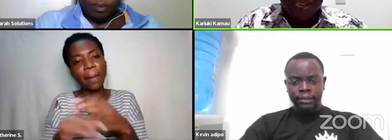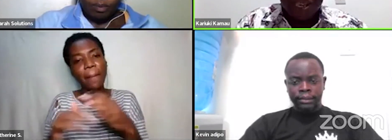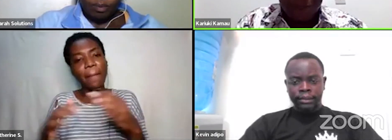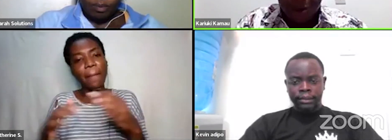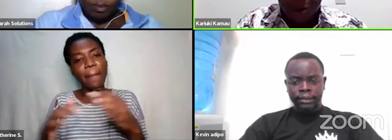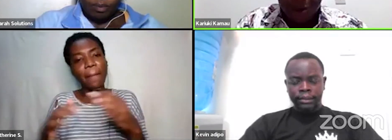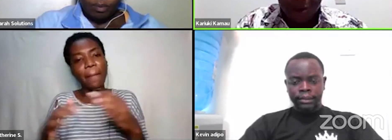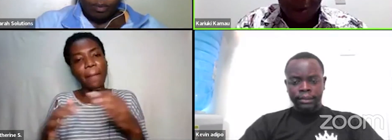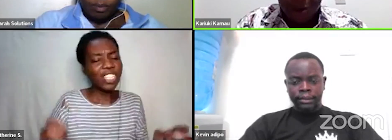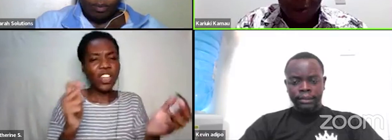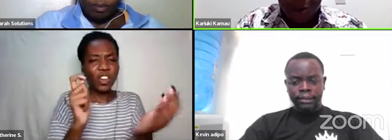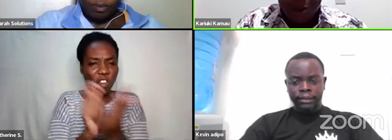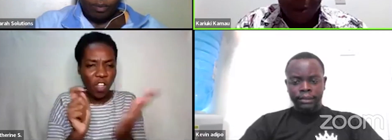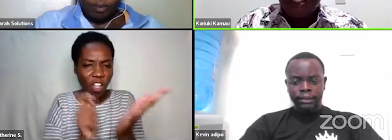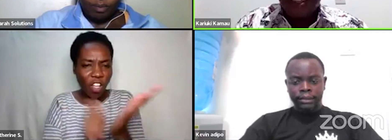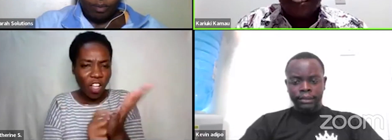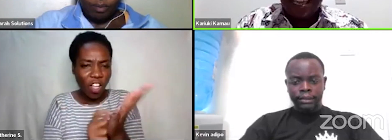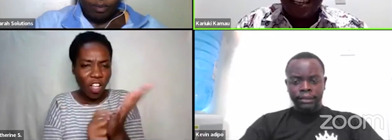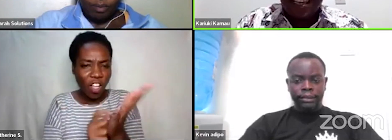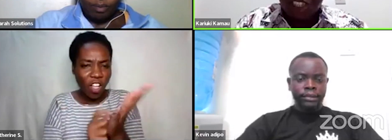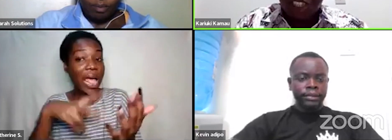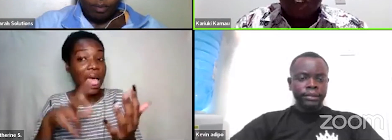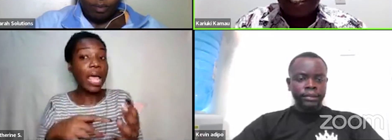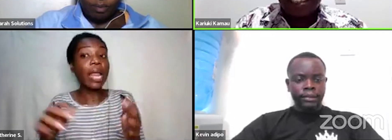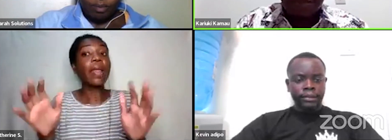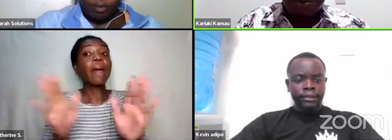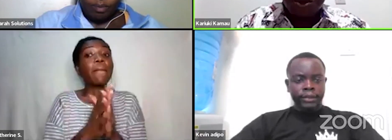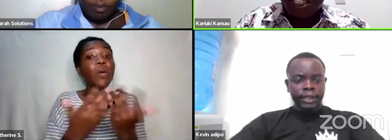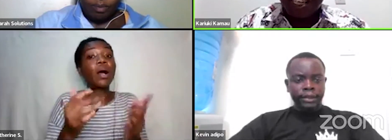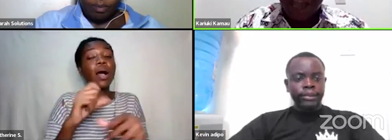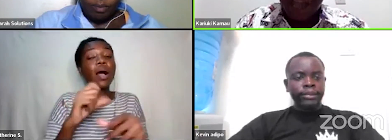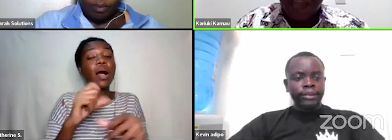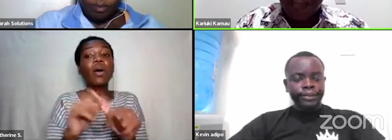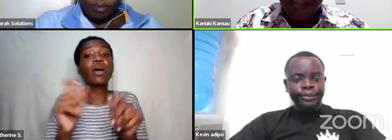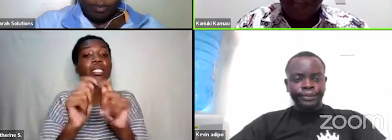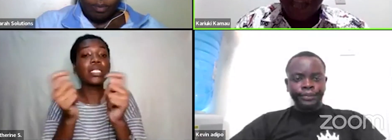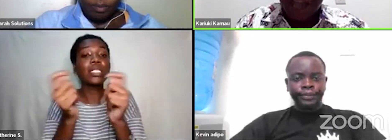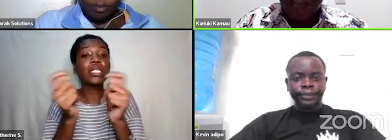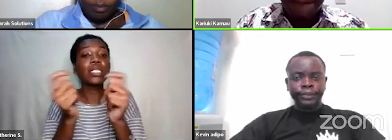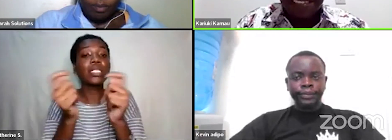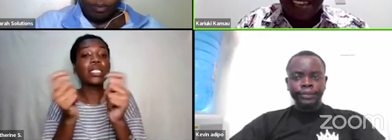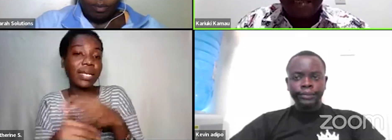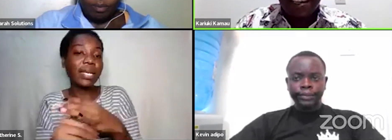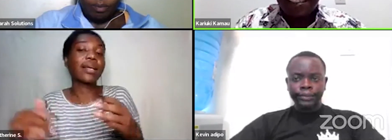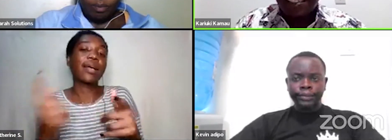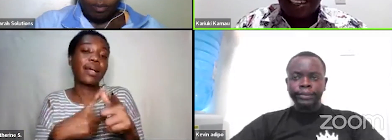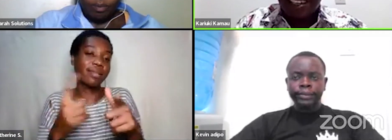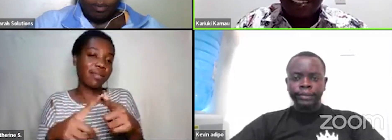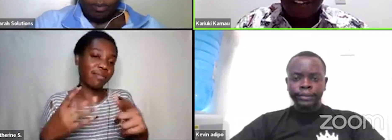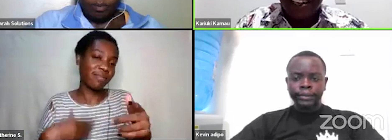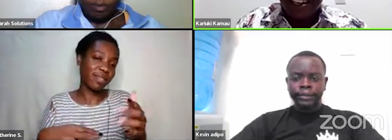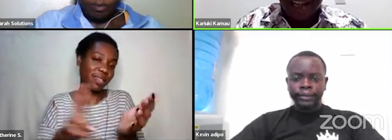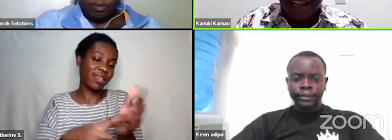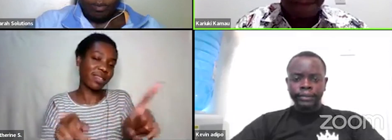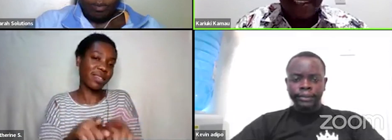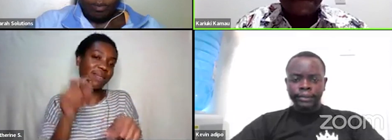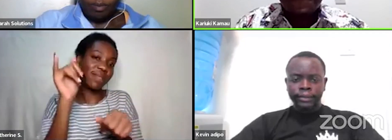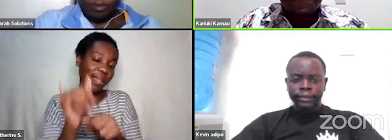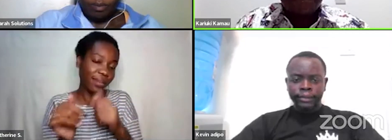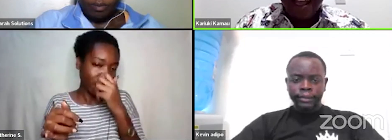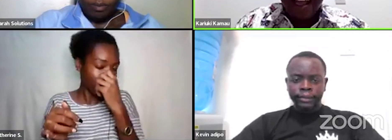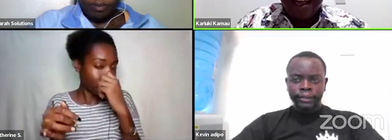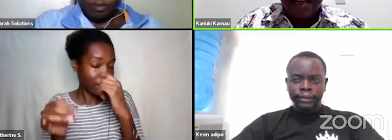read books about team building. And now that I position myself as a team building company, Masai being registered as a